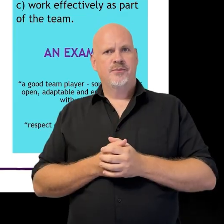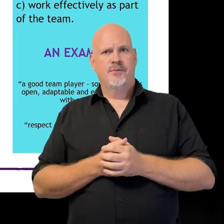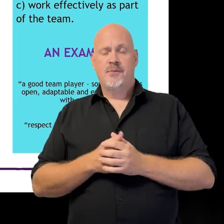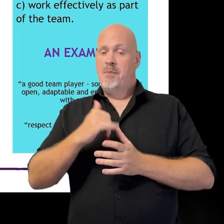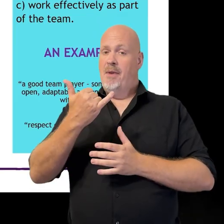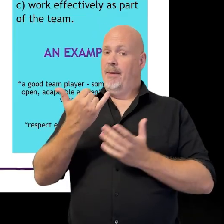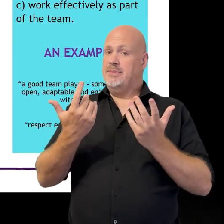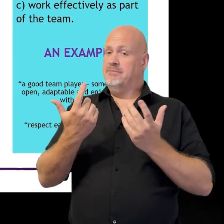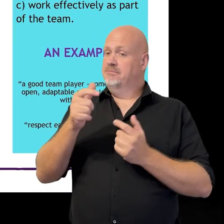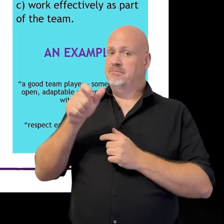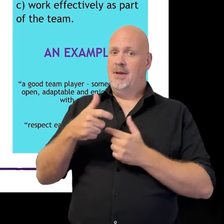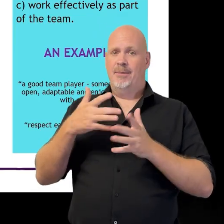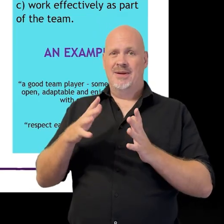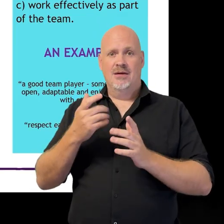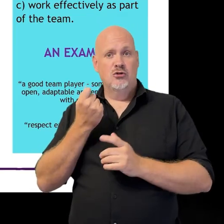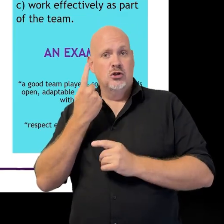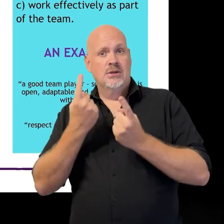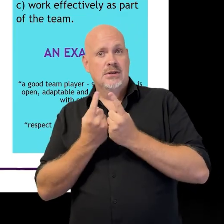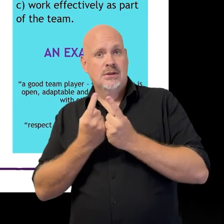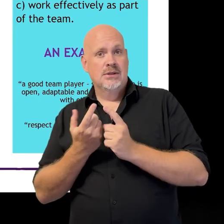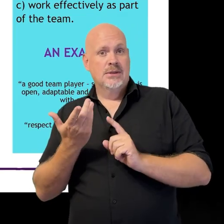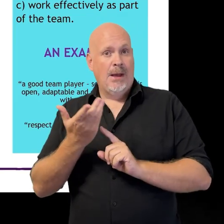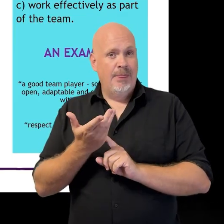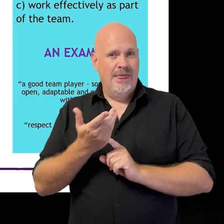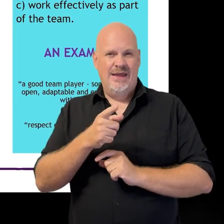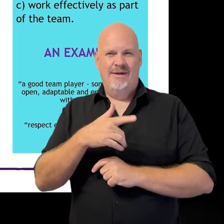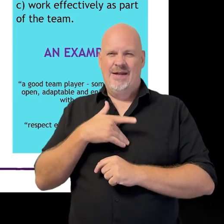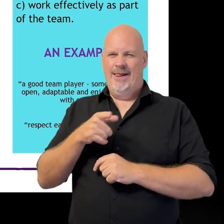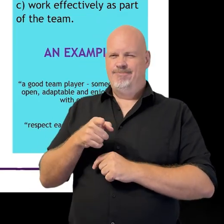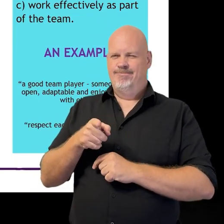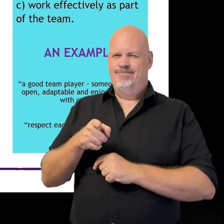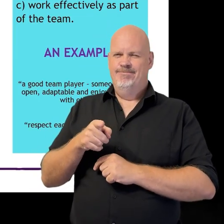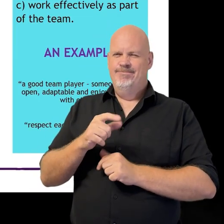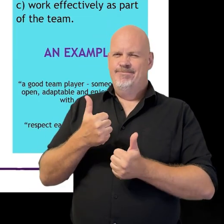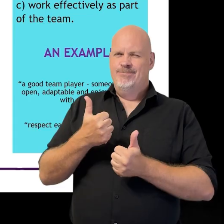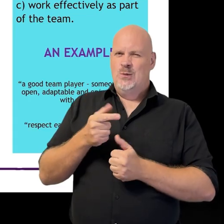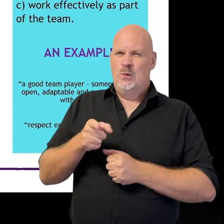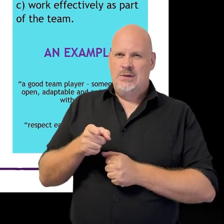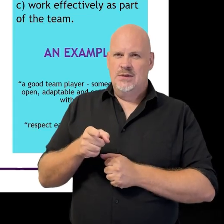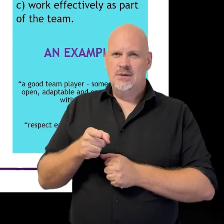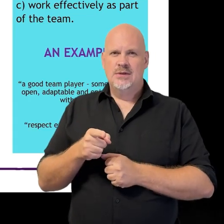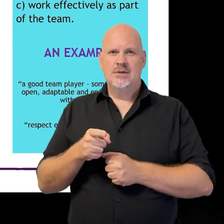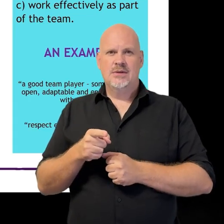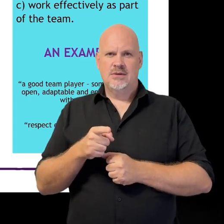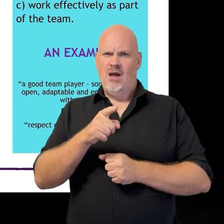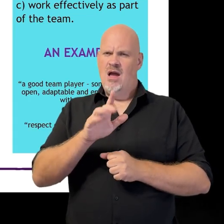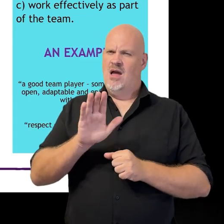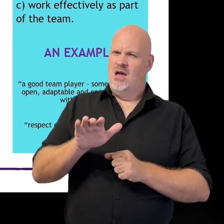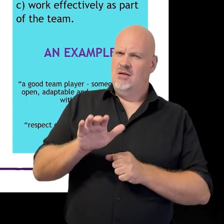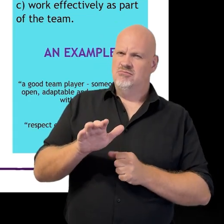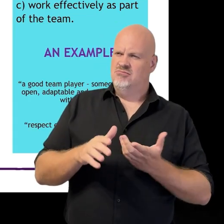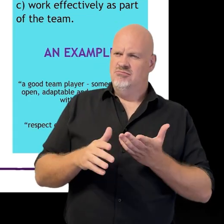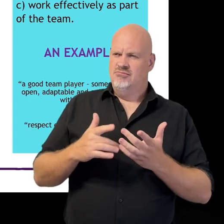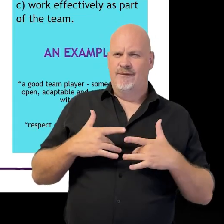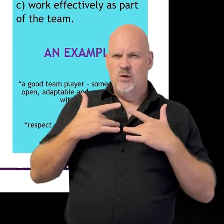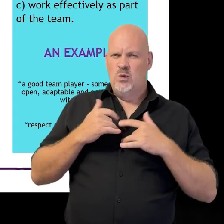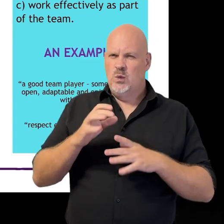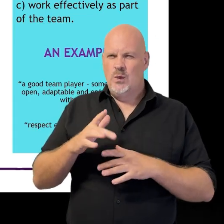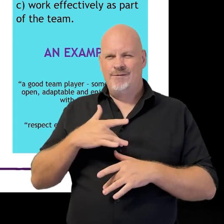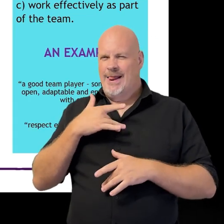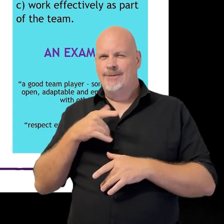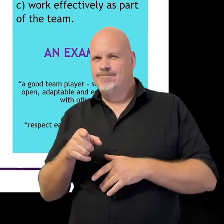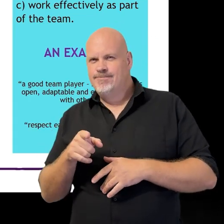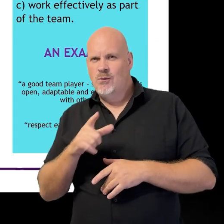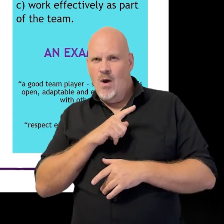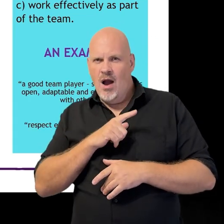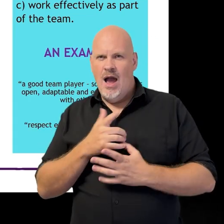and opinions. So here you need to think about a time, ideally, well, it would be lovely if it was a people practice